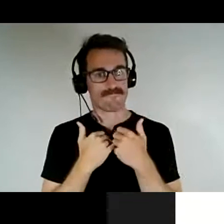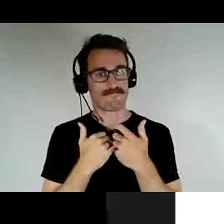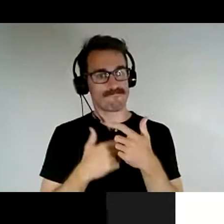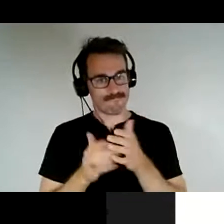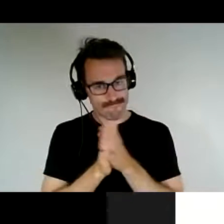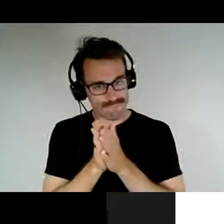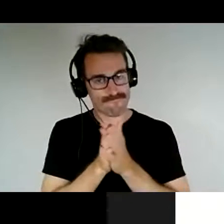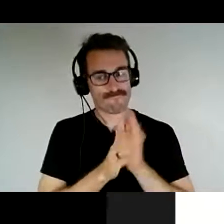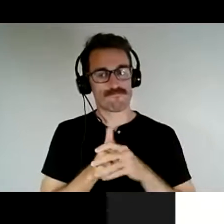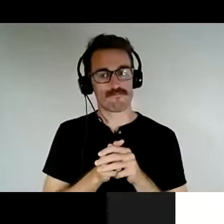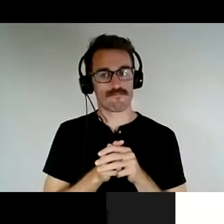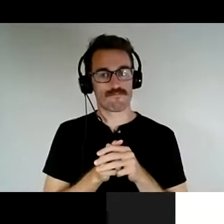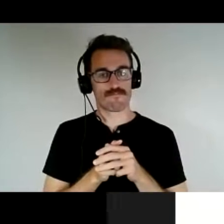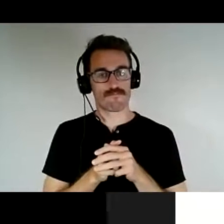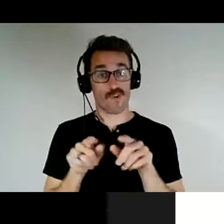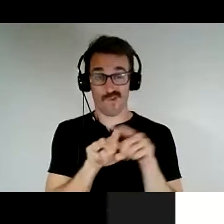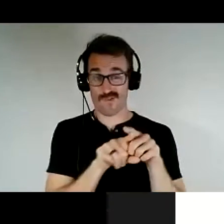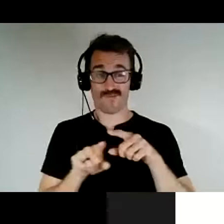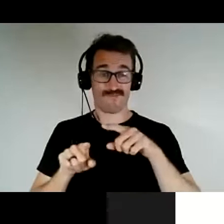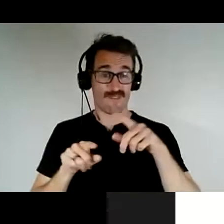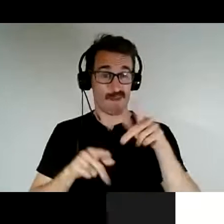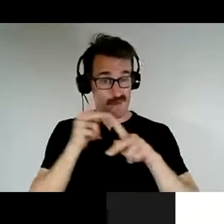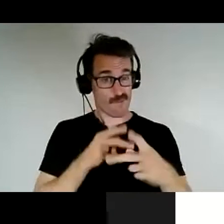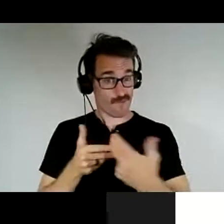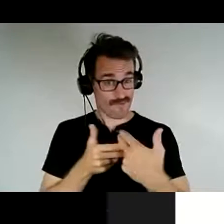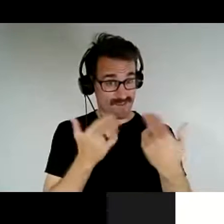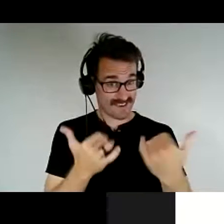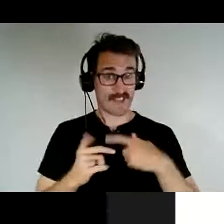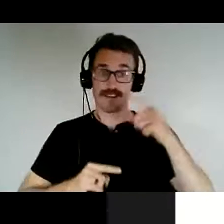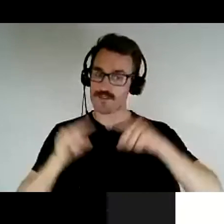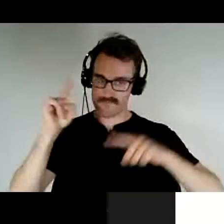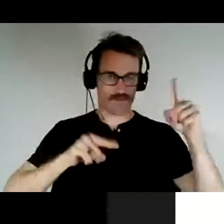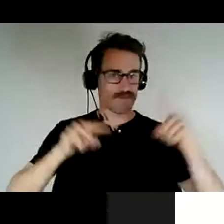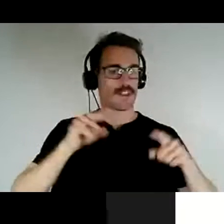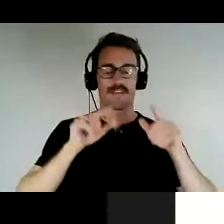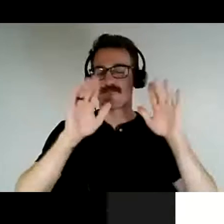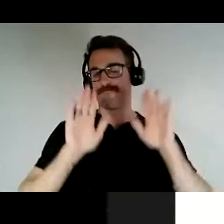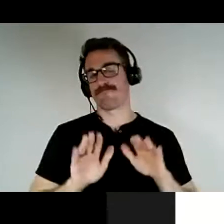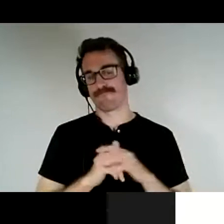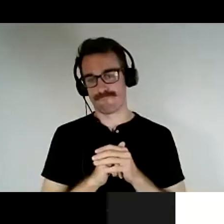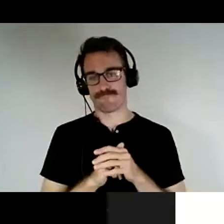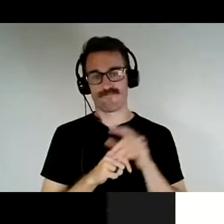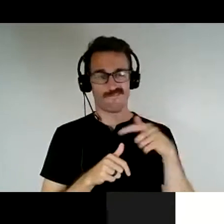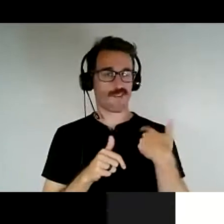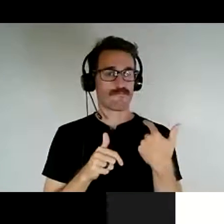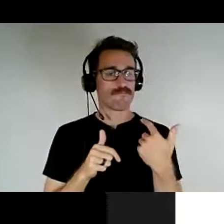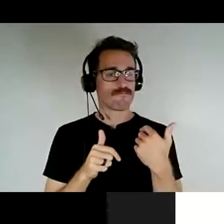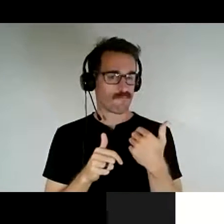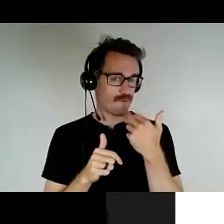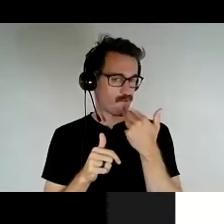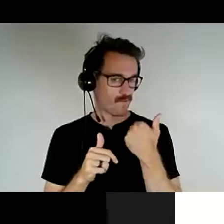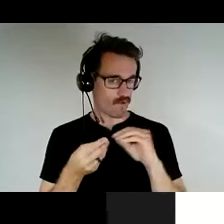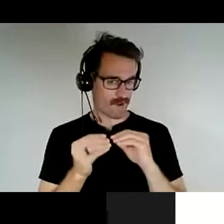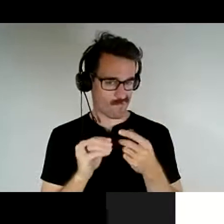the diversity of the people that are on this webinar. And we're a relatively small number, you know, just